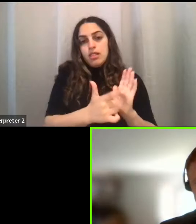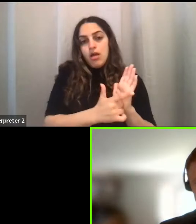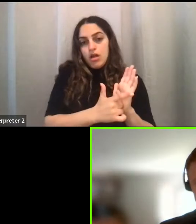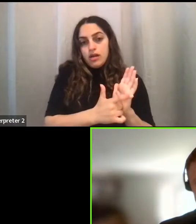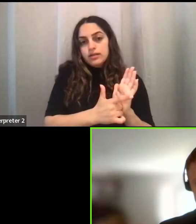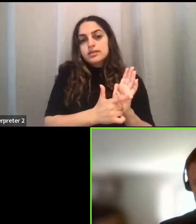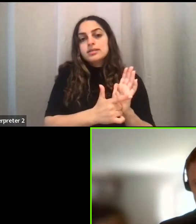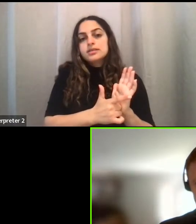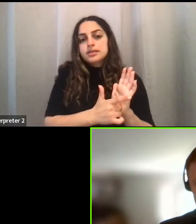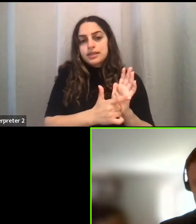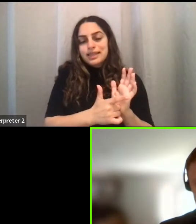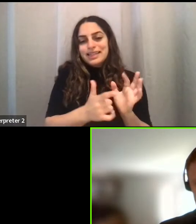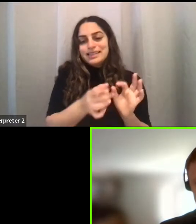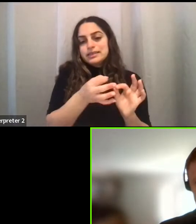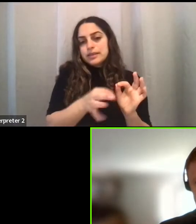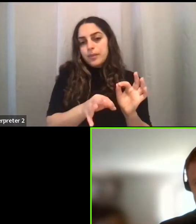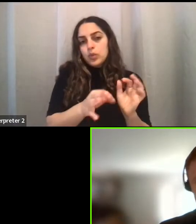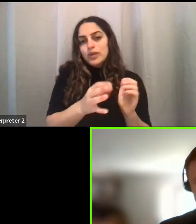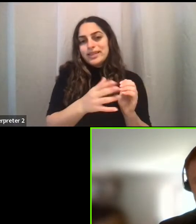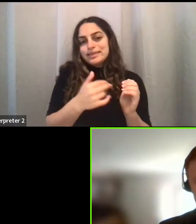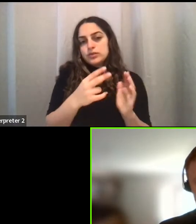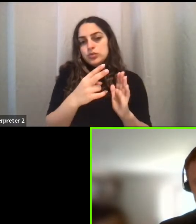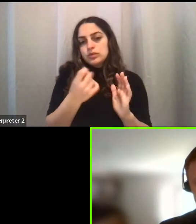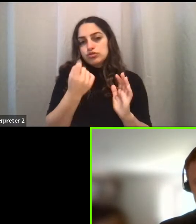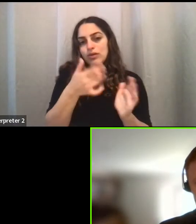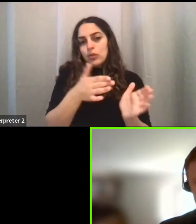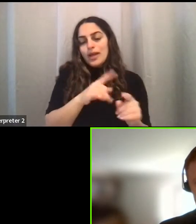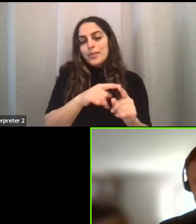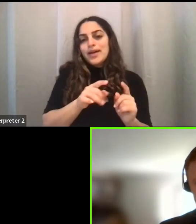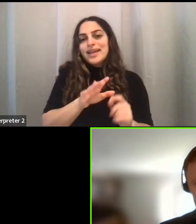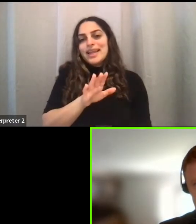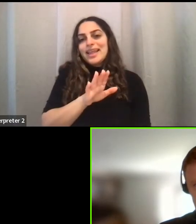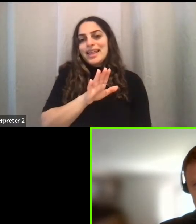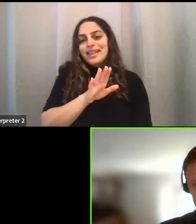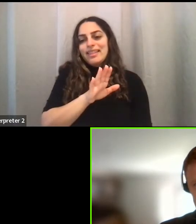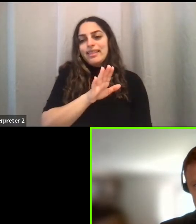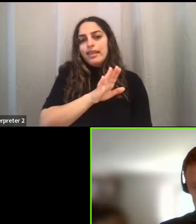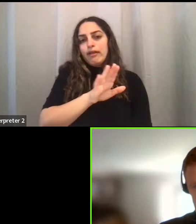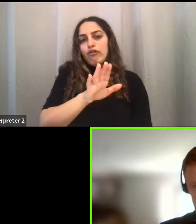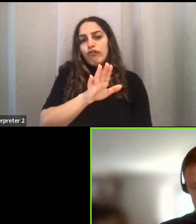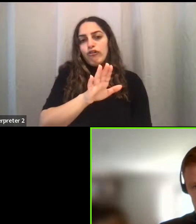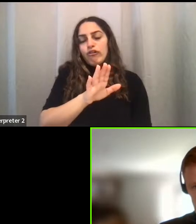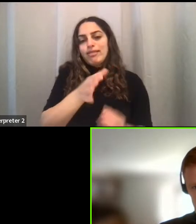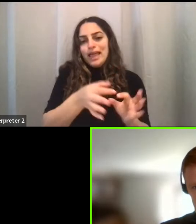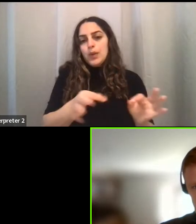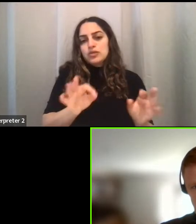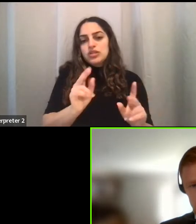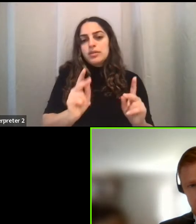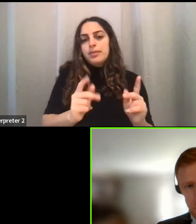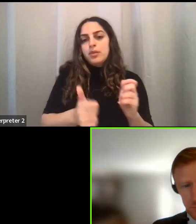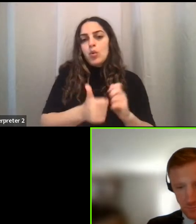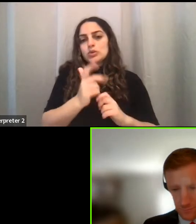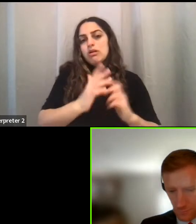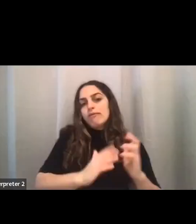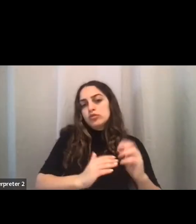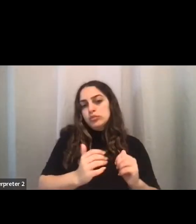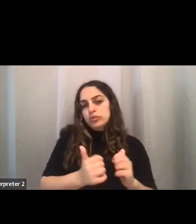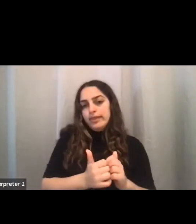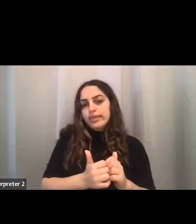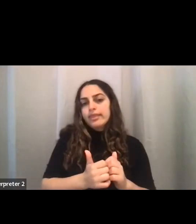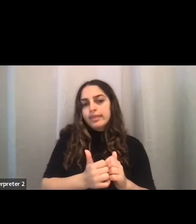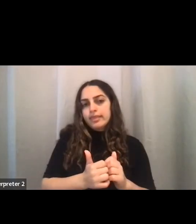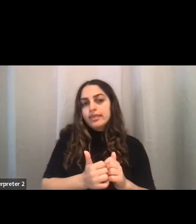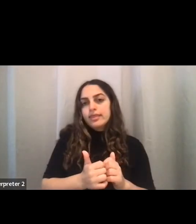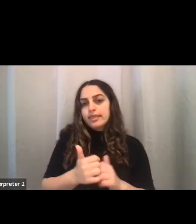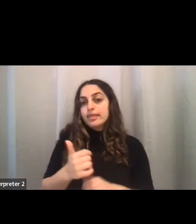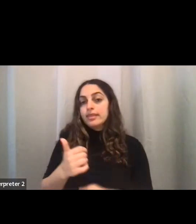as simple and digestible way as possible but in the language that people are most comfortable communicating in thank you